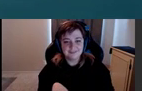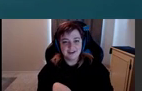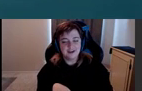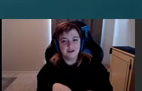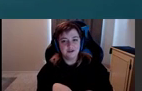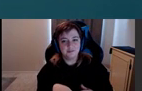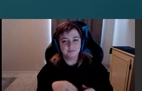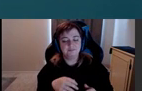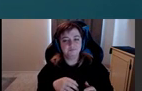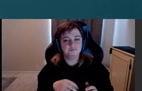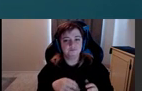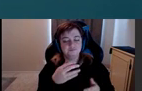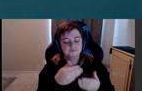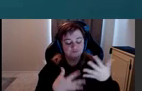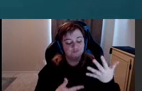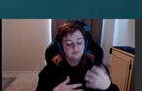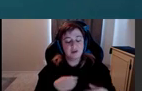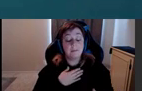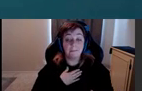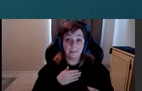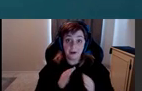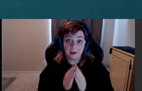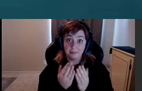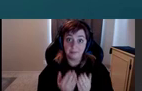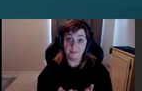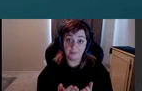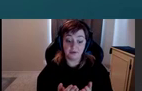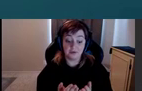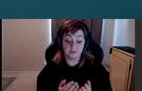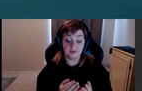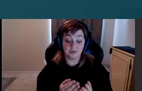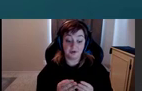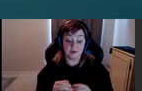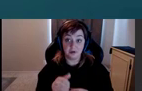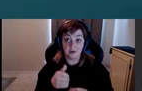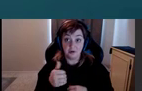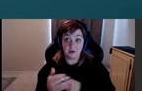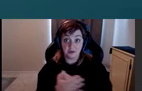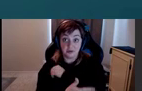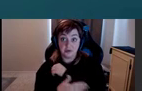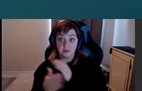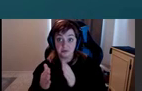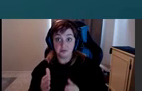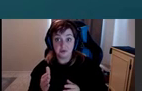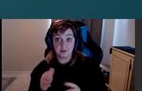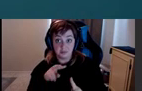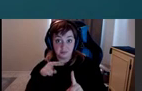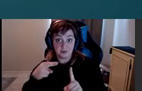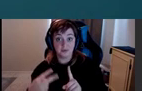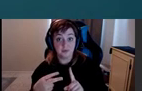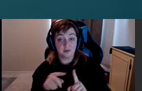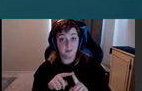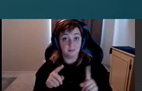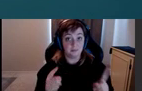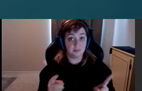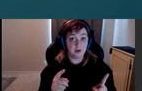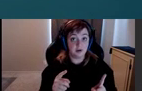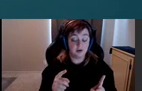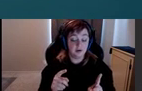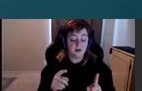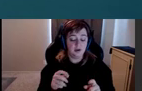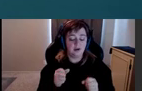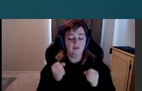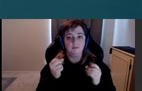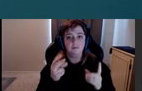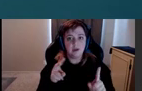canvas. My books come from an international perspective, but we have a vast kaleidoscope of diversity and dimensions within